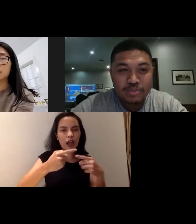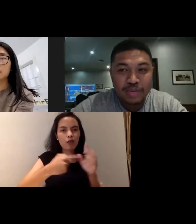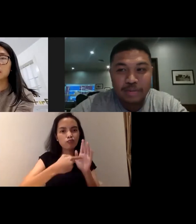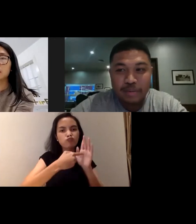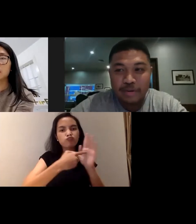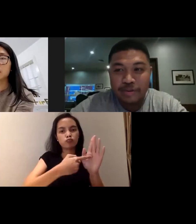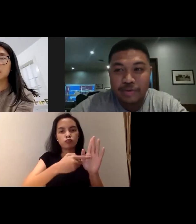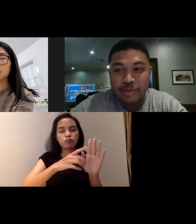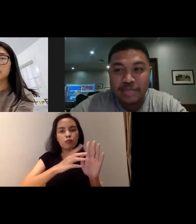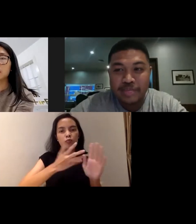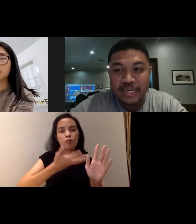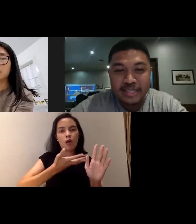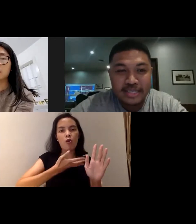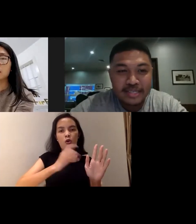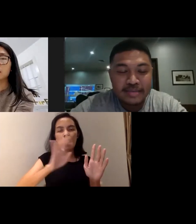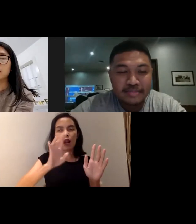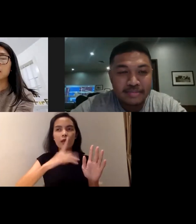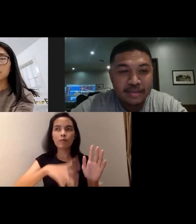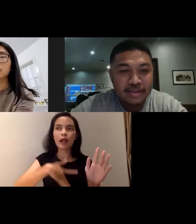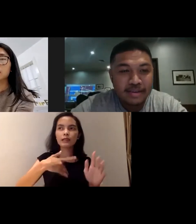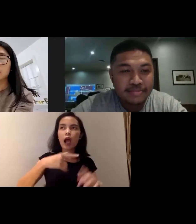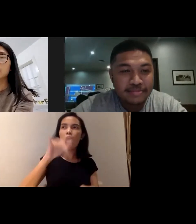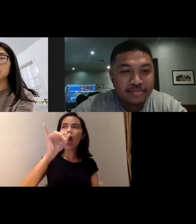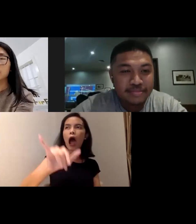to make people feel represented.